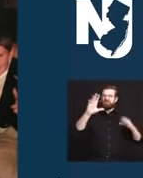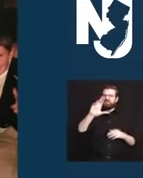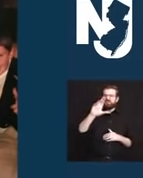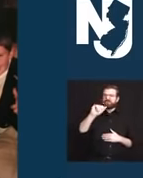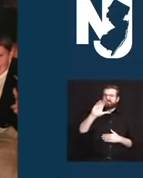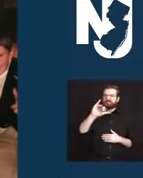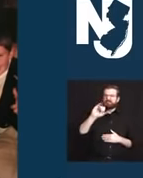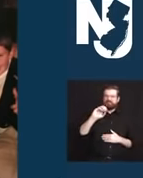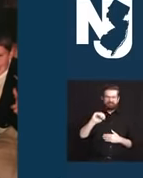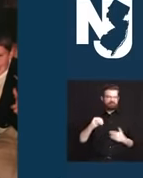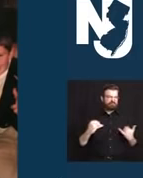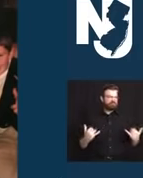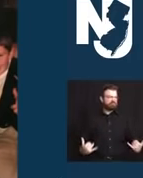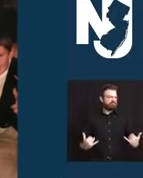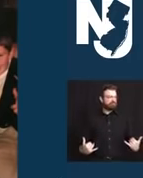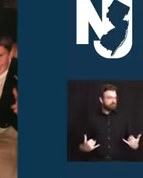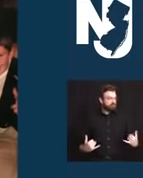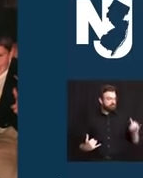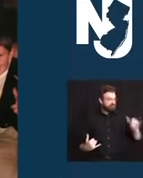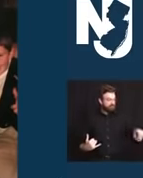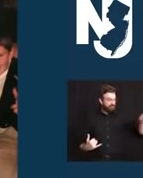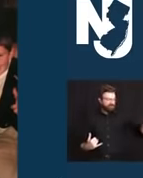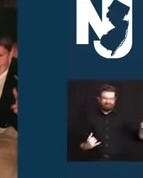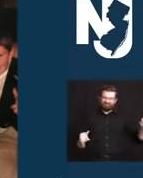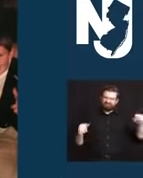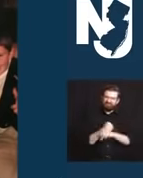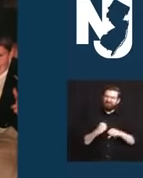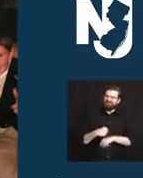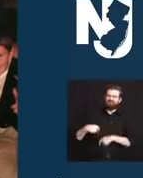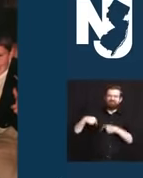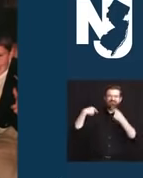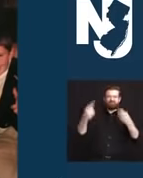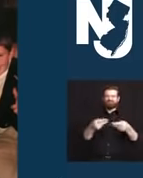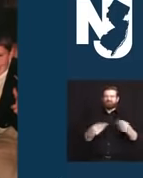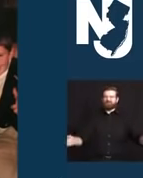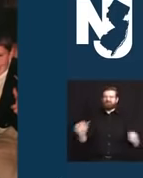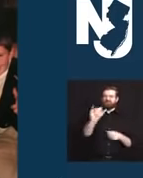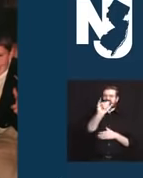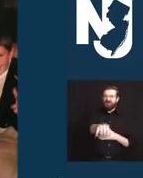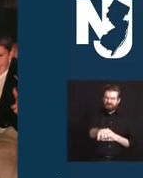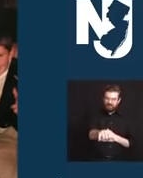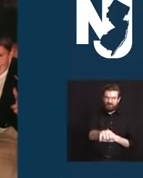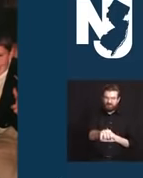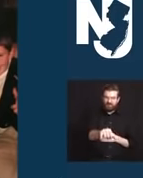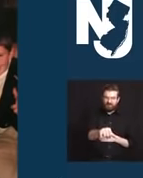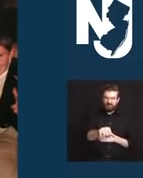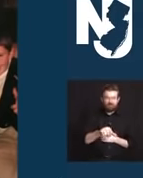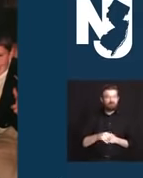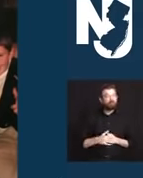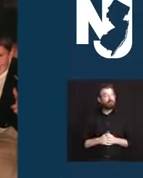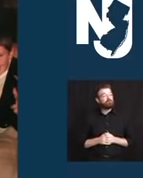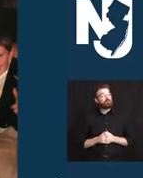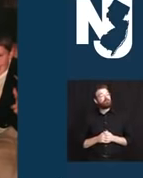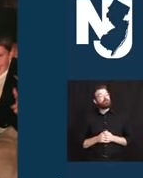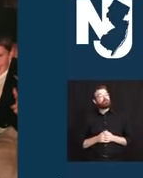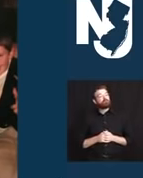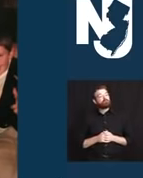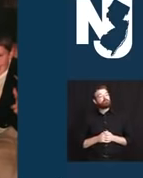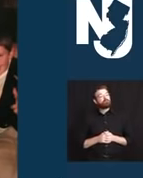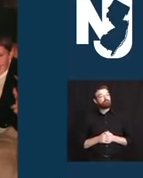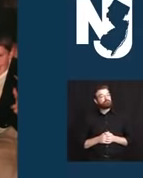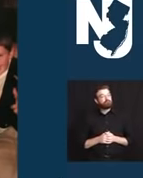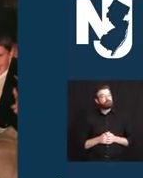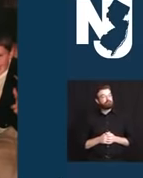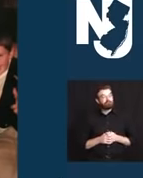to undoing. But if there's one thing I do know, it is that John Lewis knew the struggle would live on after he was gone, and that a